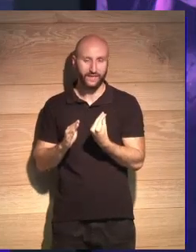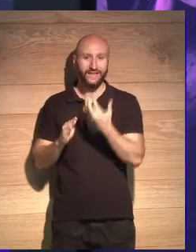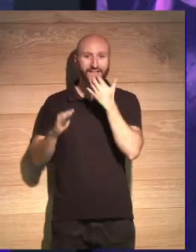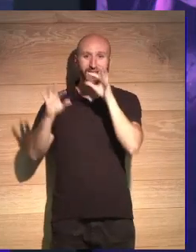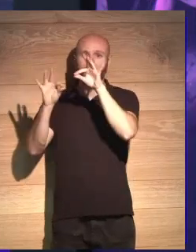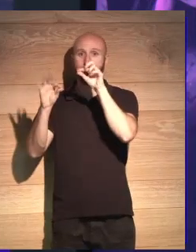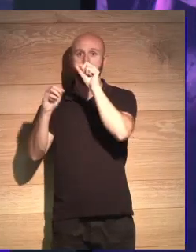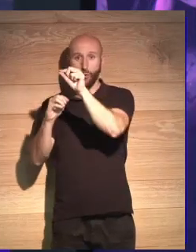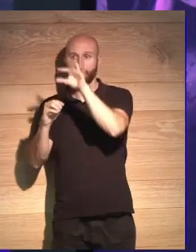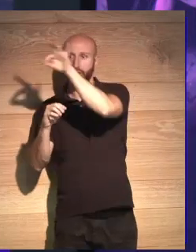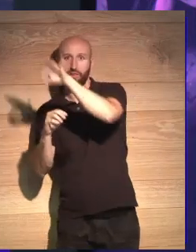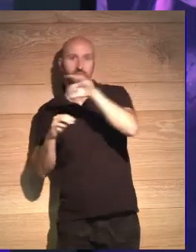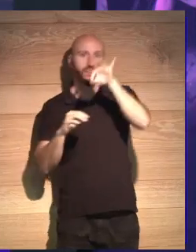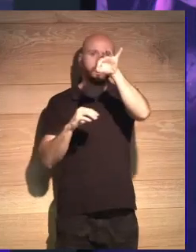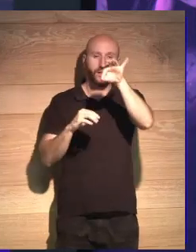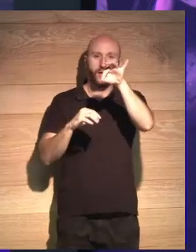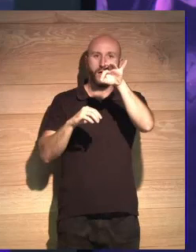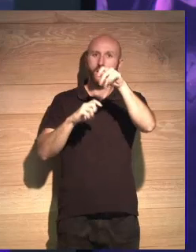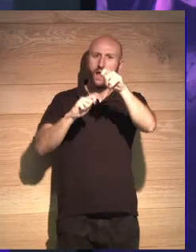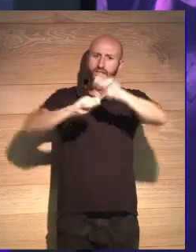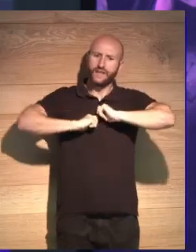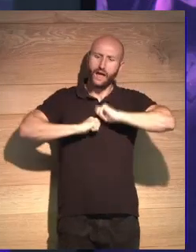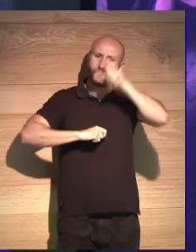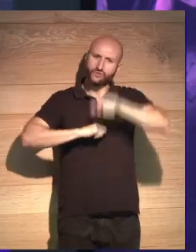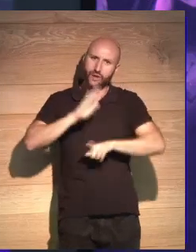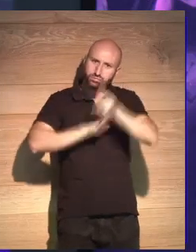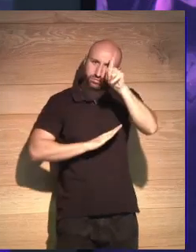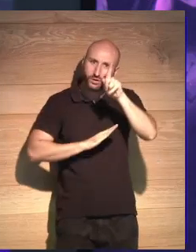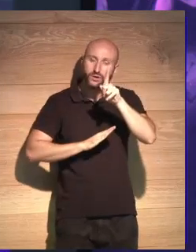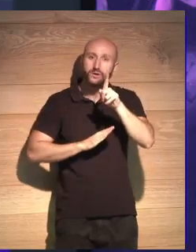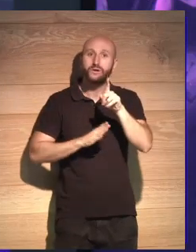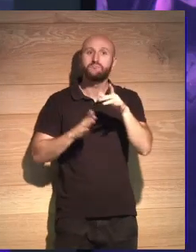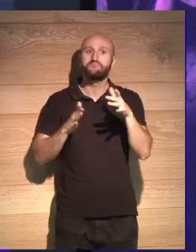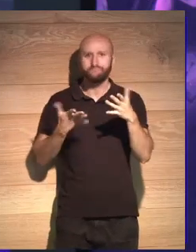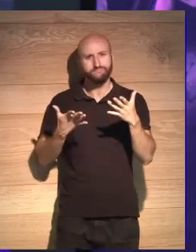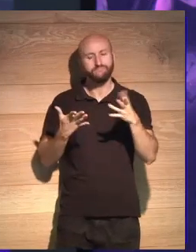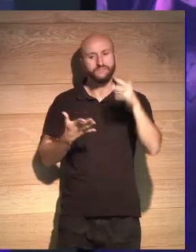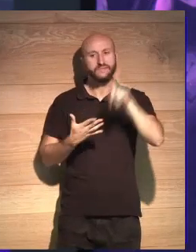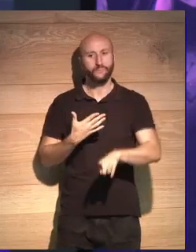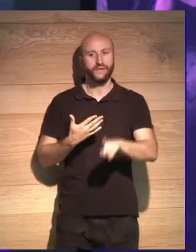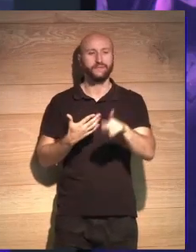this? Maybe if I do things in a different way, I'll get a better score.